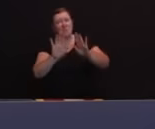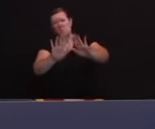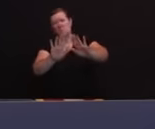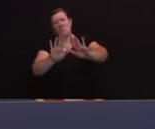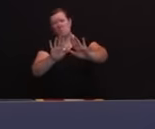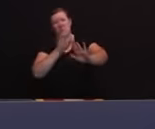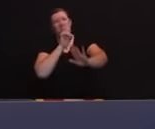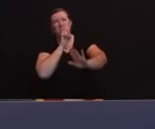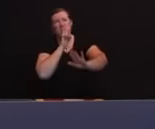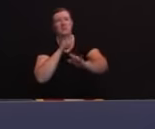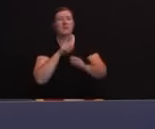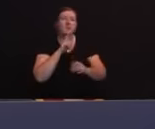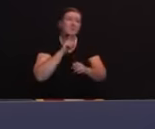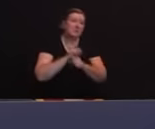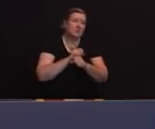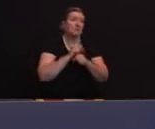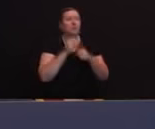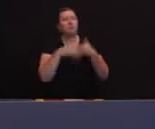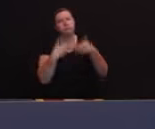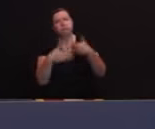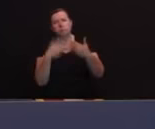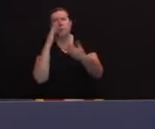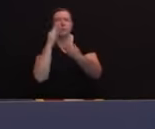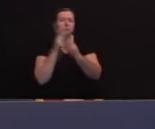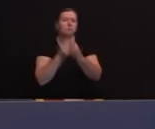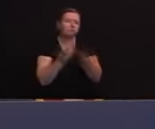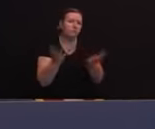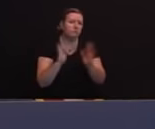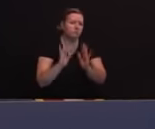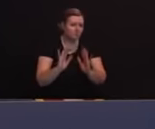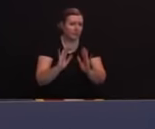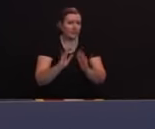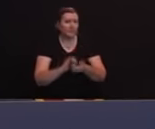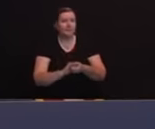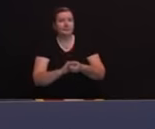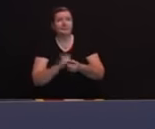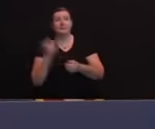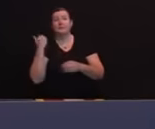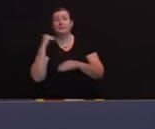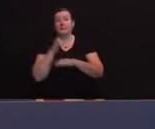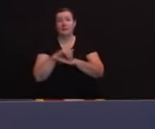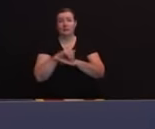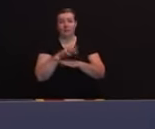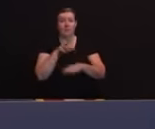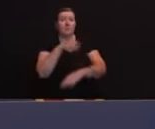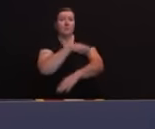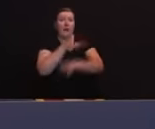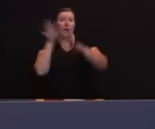about power outages, Governor, we had a high of about 42,000 last night. We're down to just over